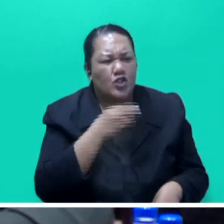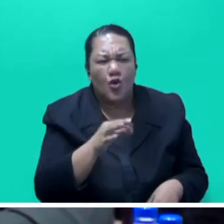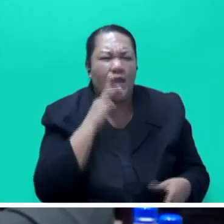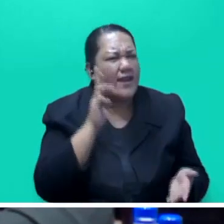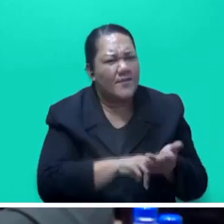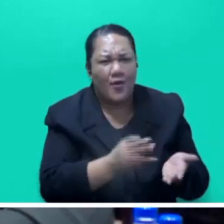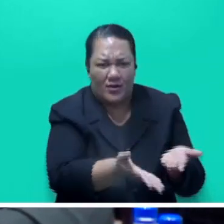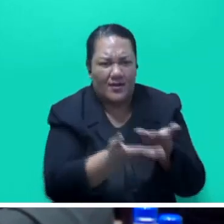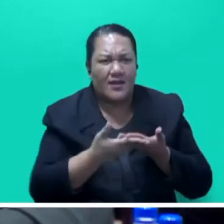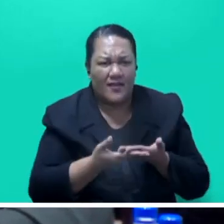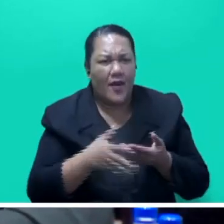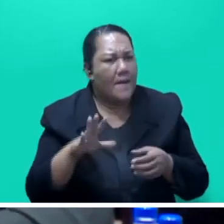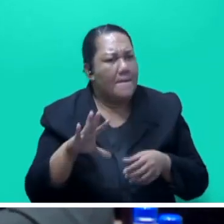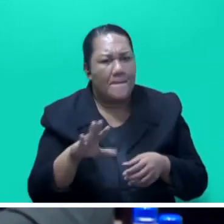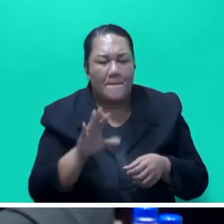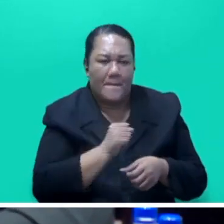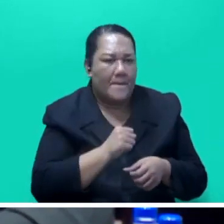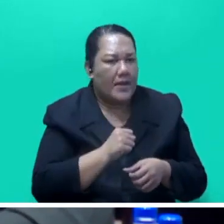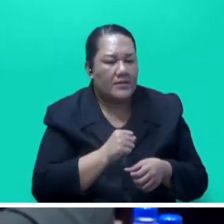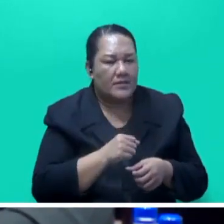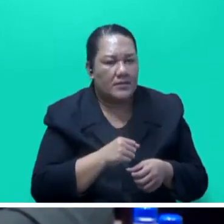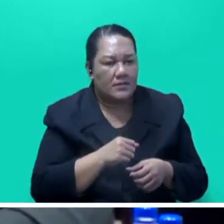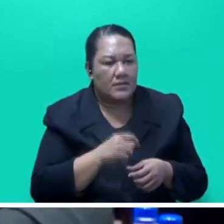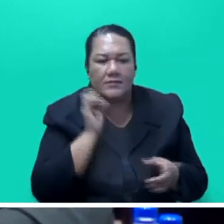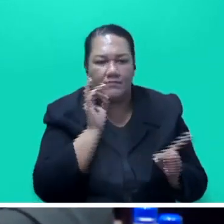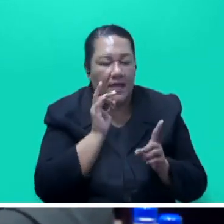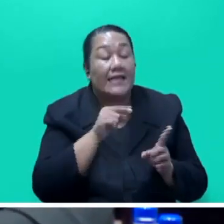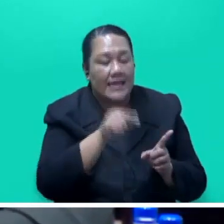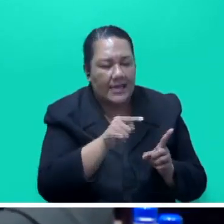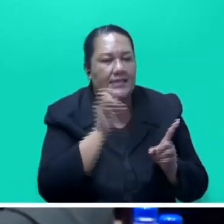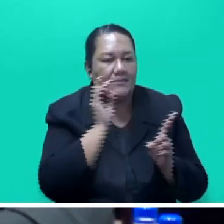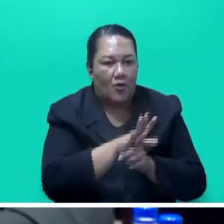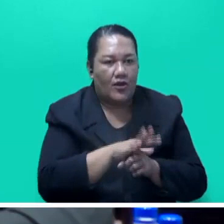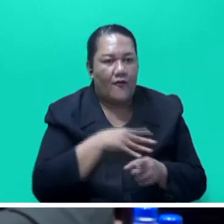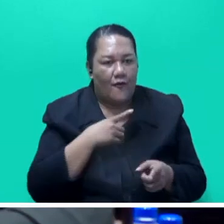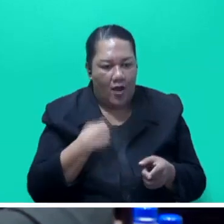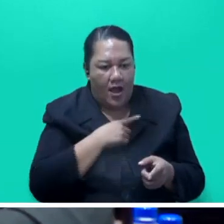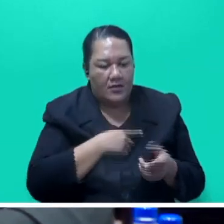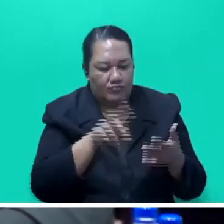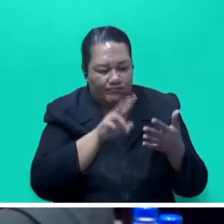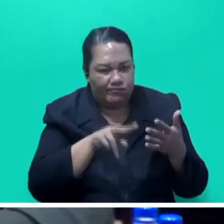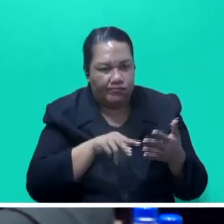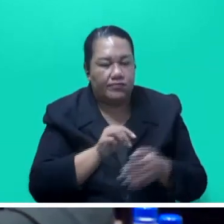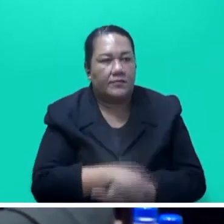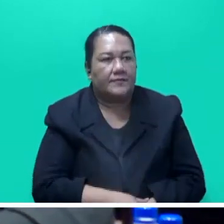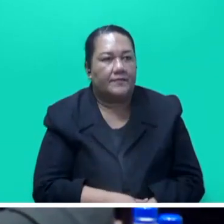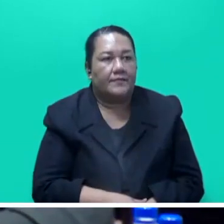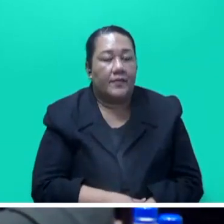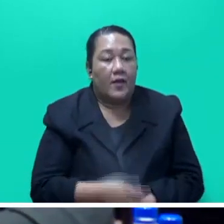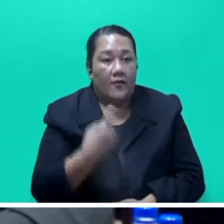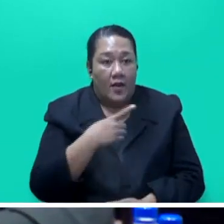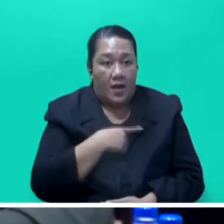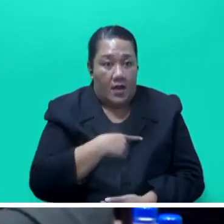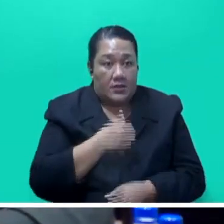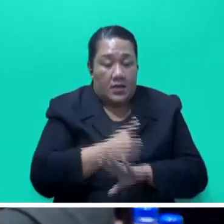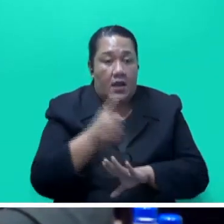we, on this side of the House, as a new government, Mr. Speaker, we want to ensure that every